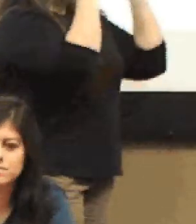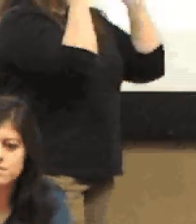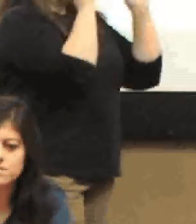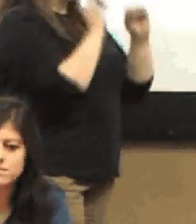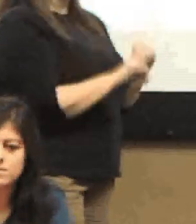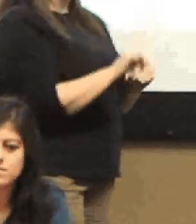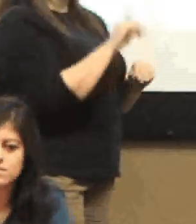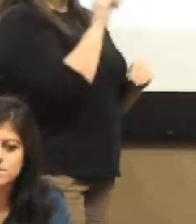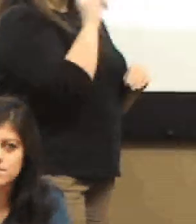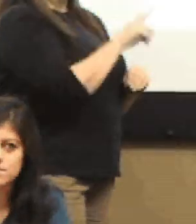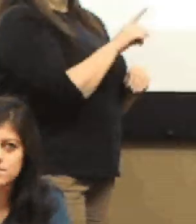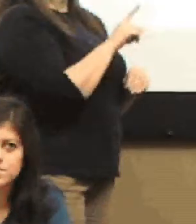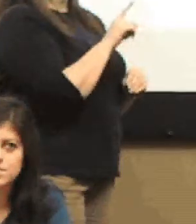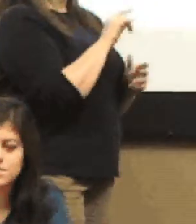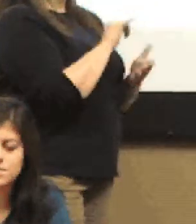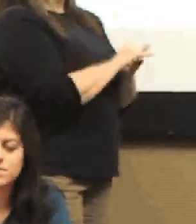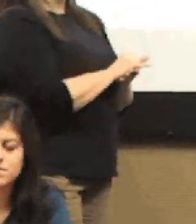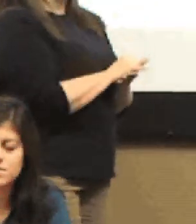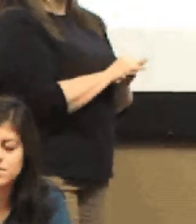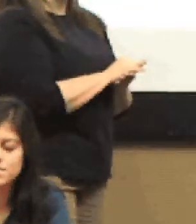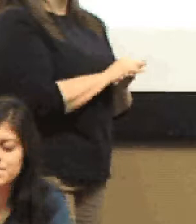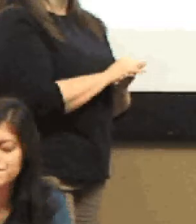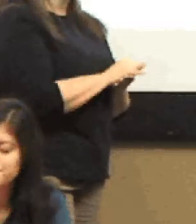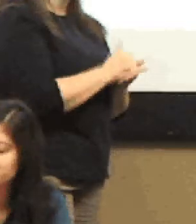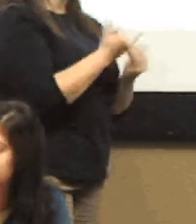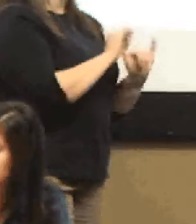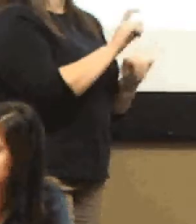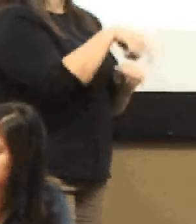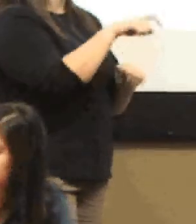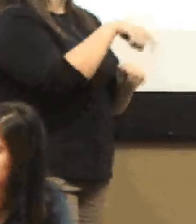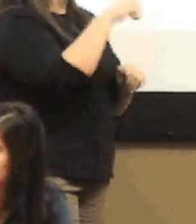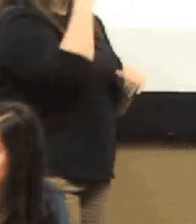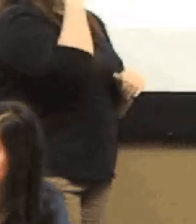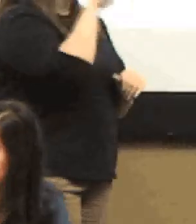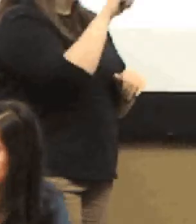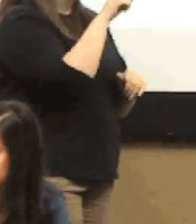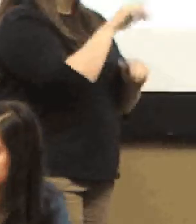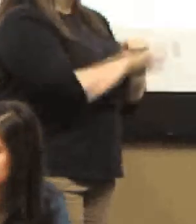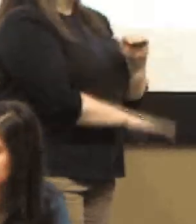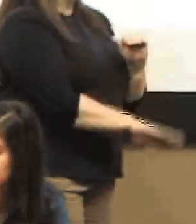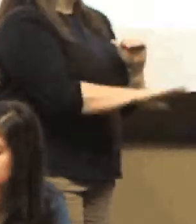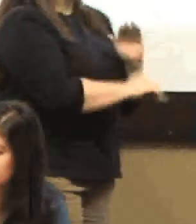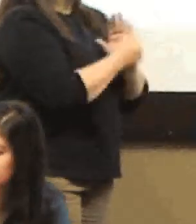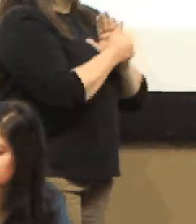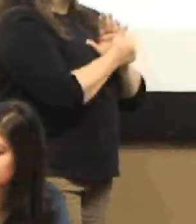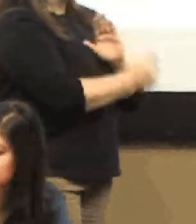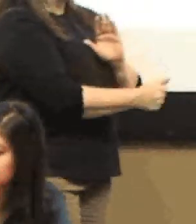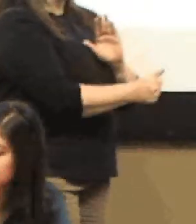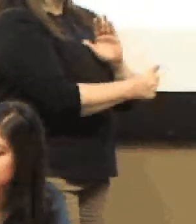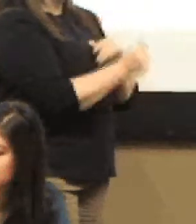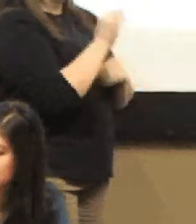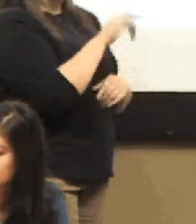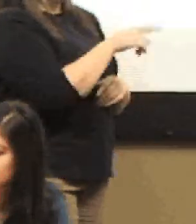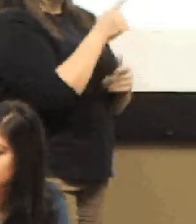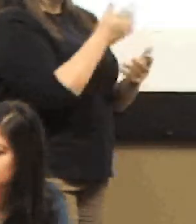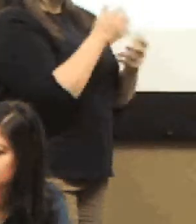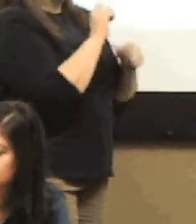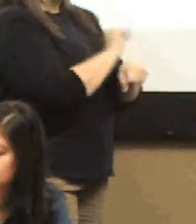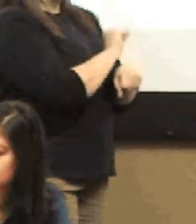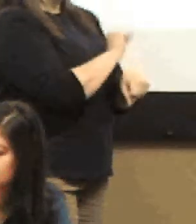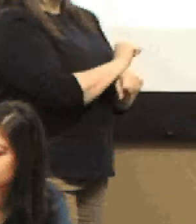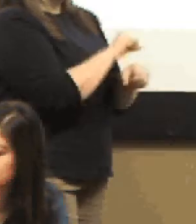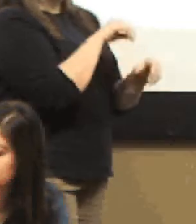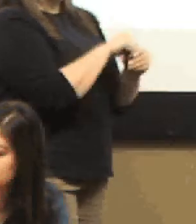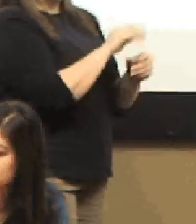it is that there's still a need for the basic skills if you are going to work